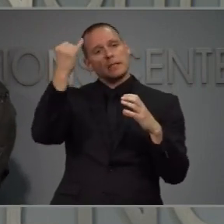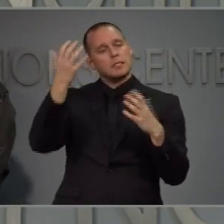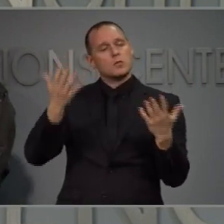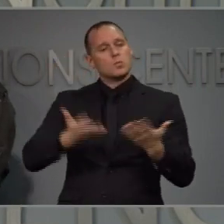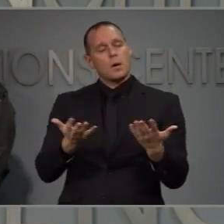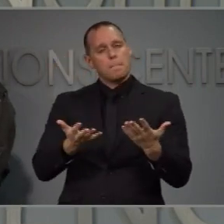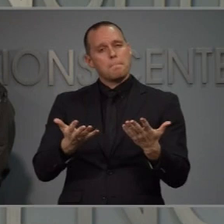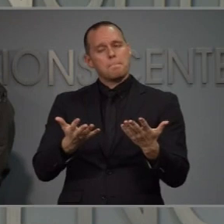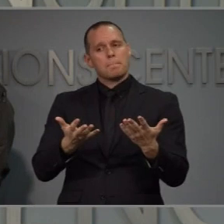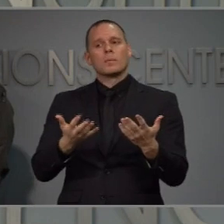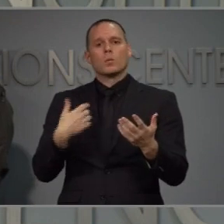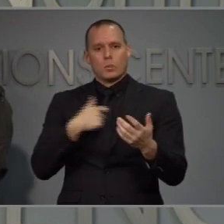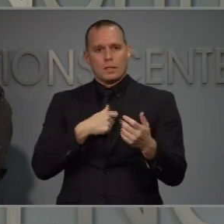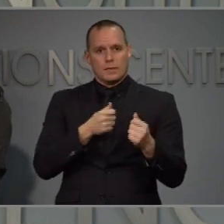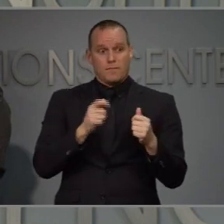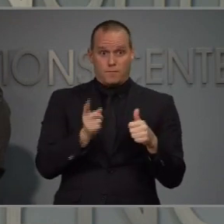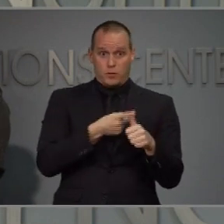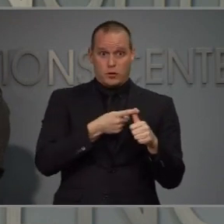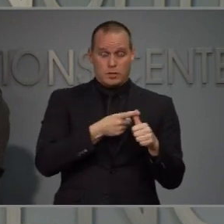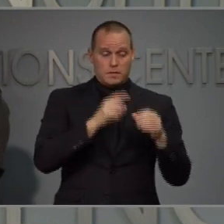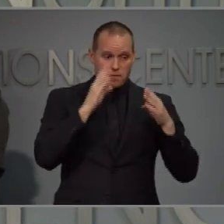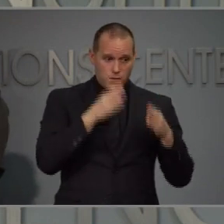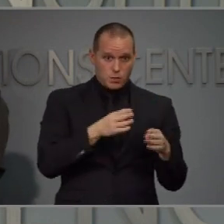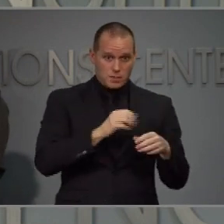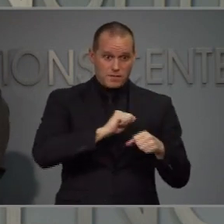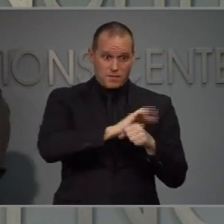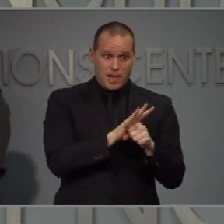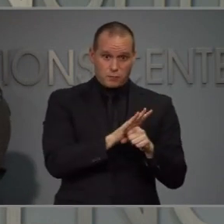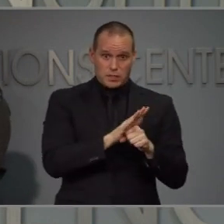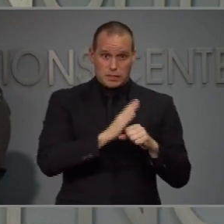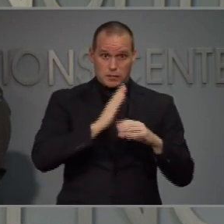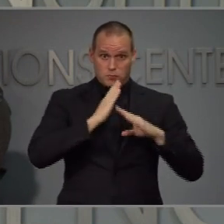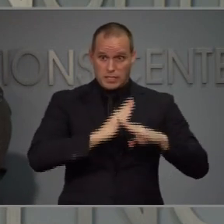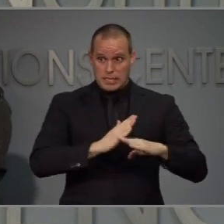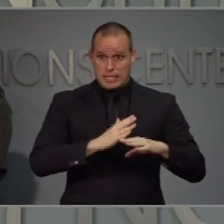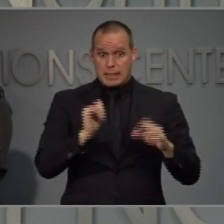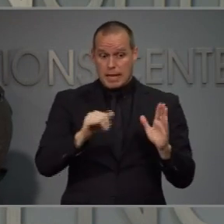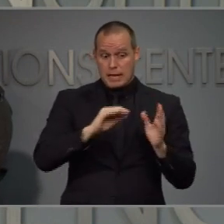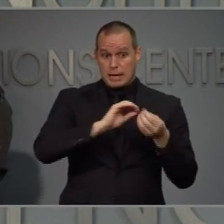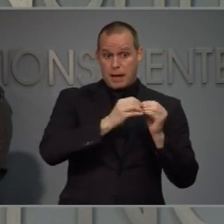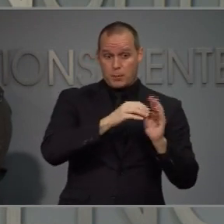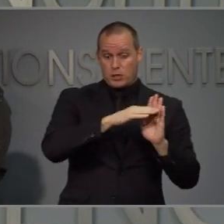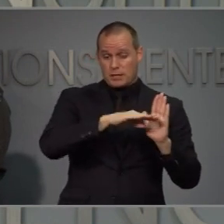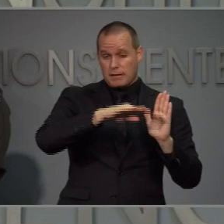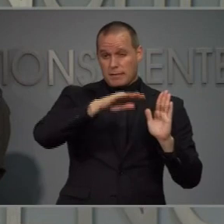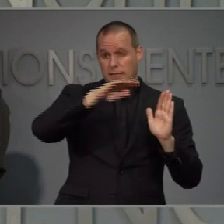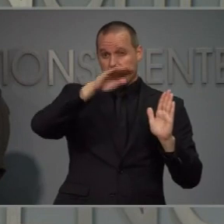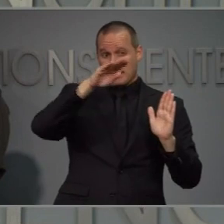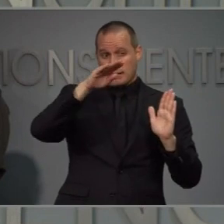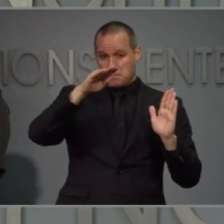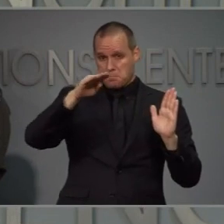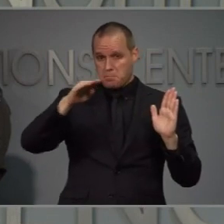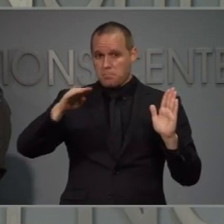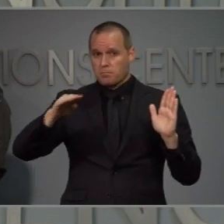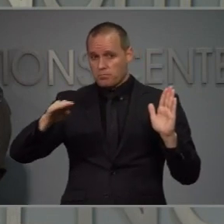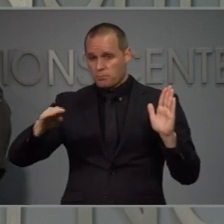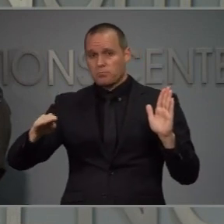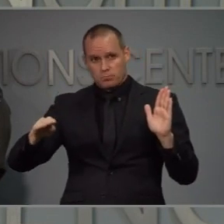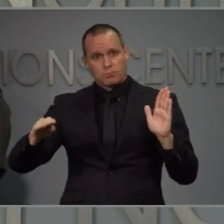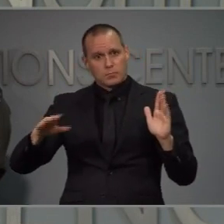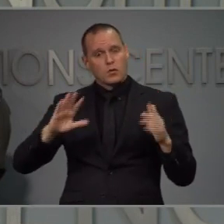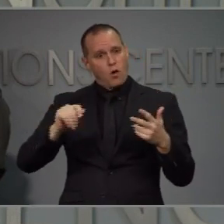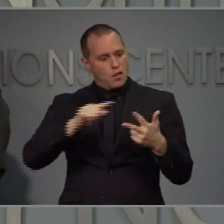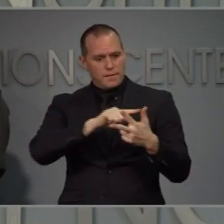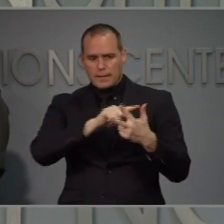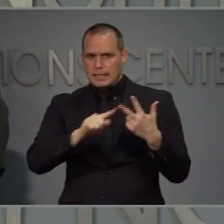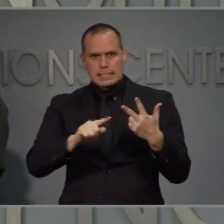good a control as we can on this virus, to make sure that we're leveling or decreasing in all of these important indicators,